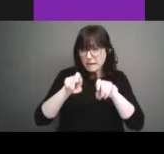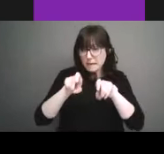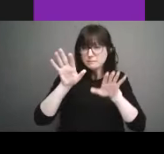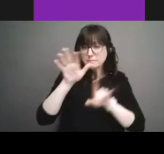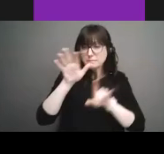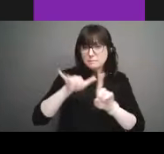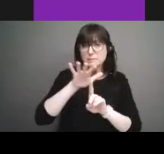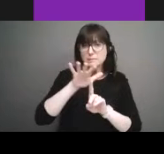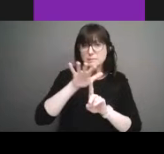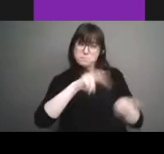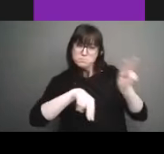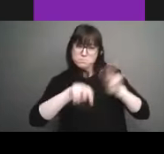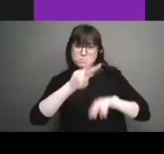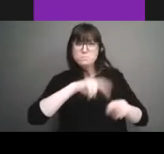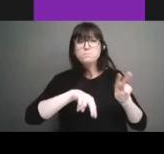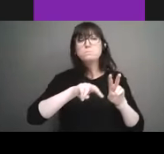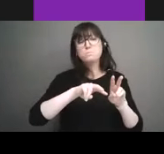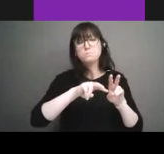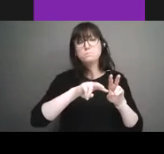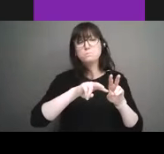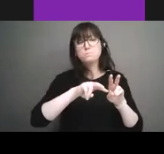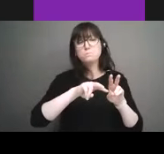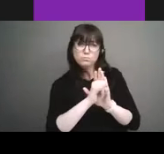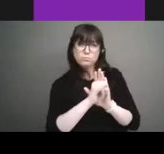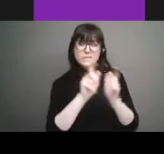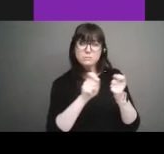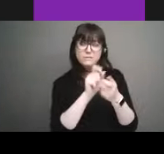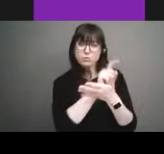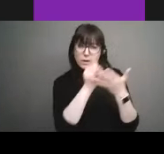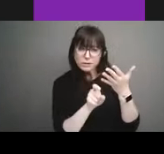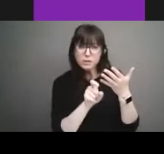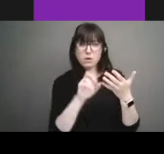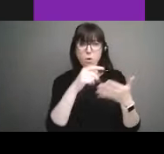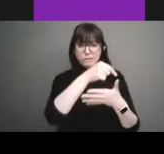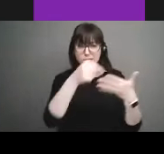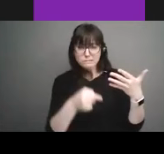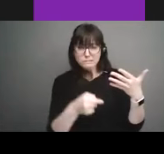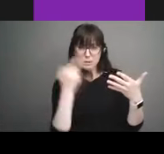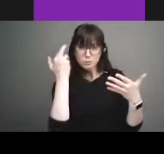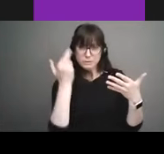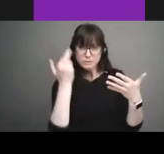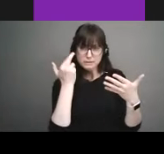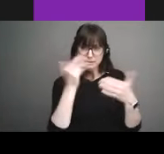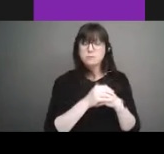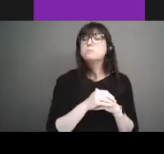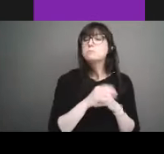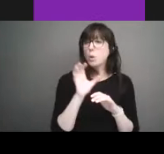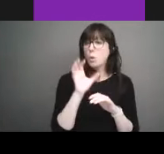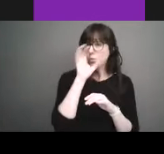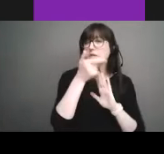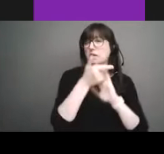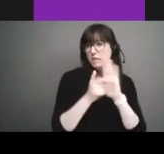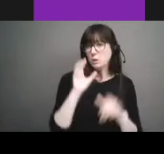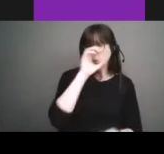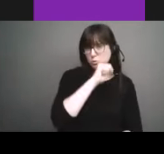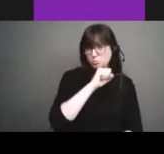capacity characteristics and determining criteria or factors. As I said, there's a presumption at law that